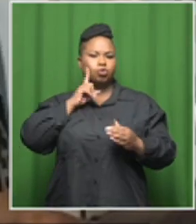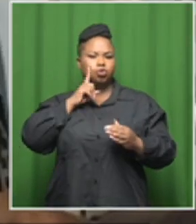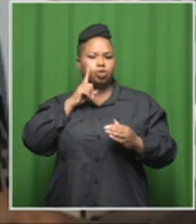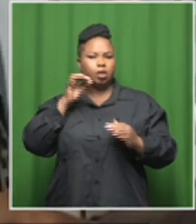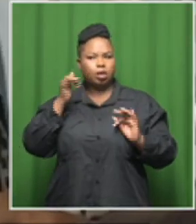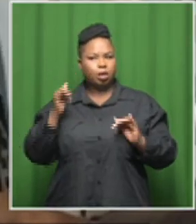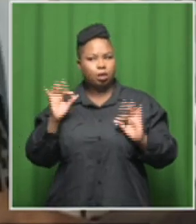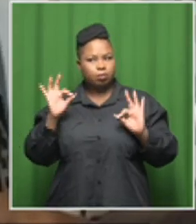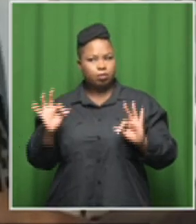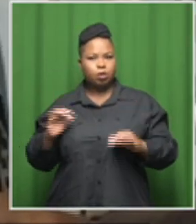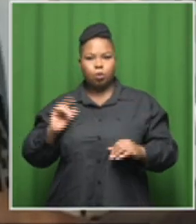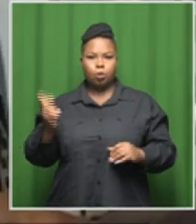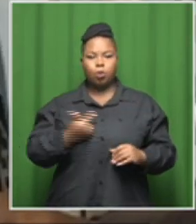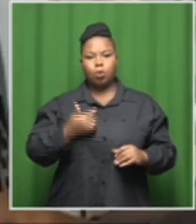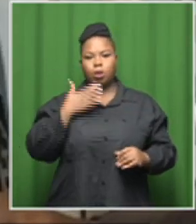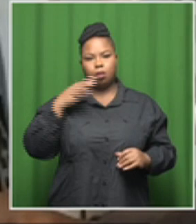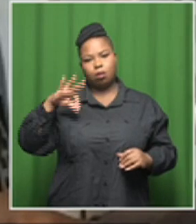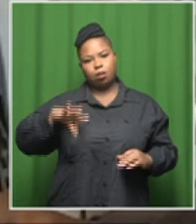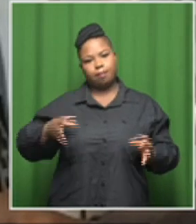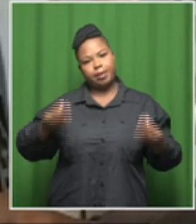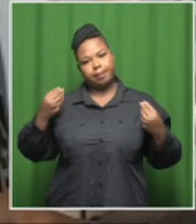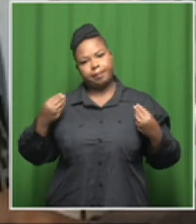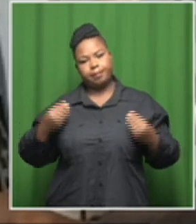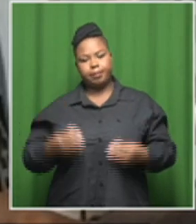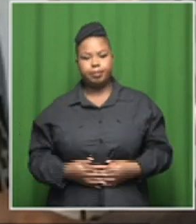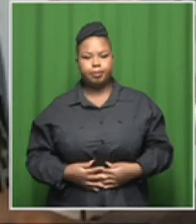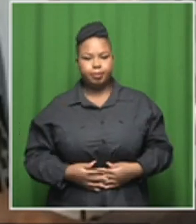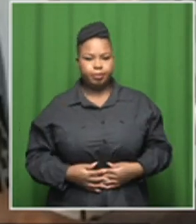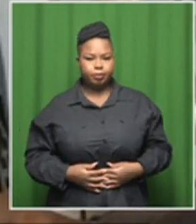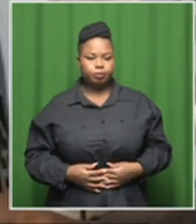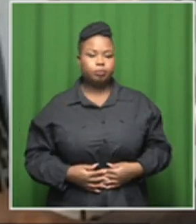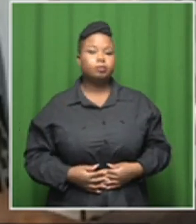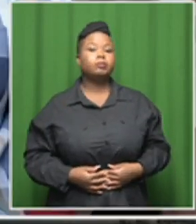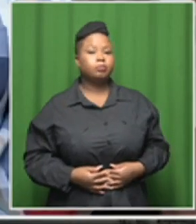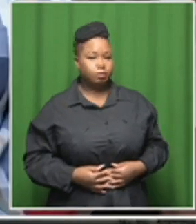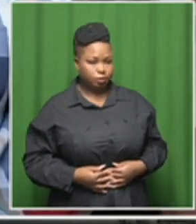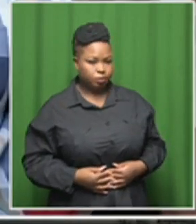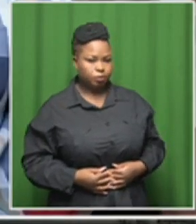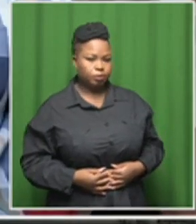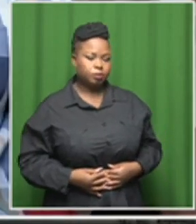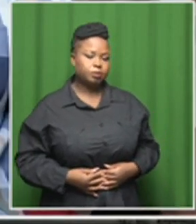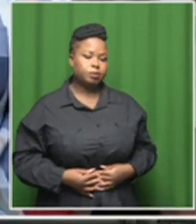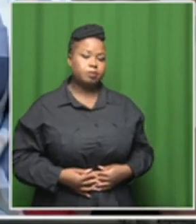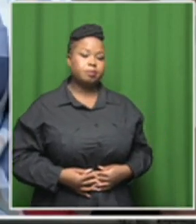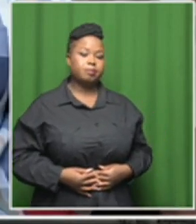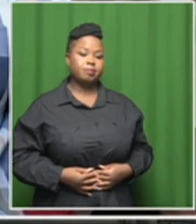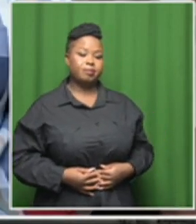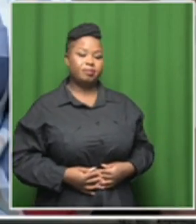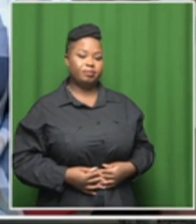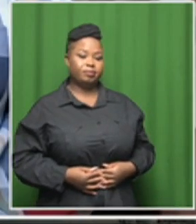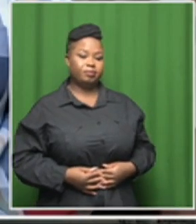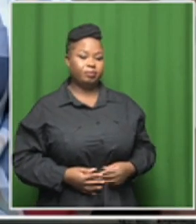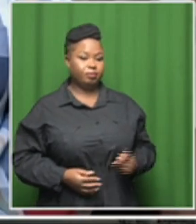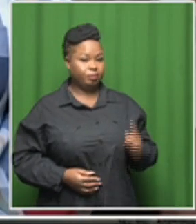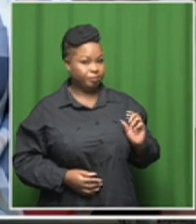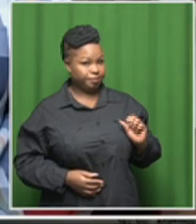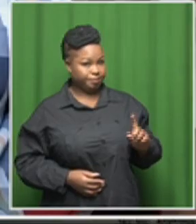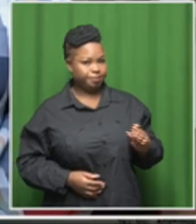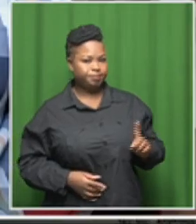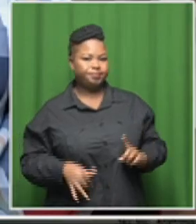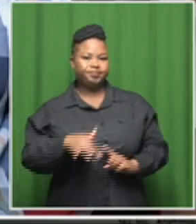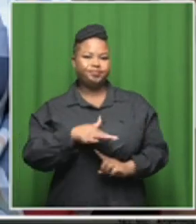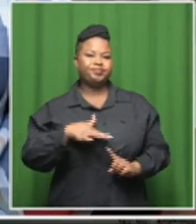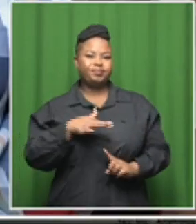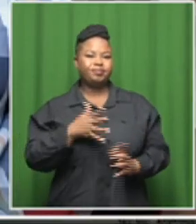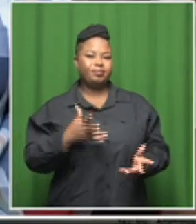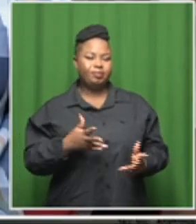and ensure that everyone has got what is due to him or her. And of course, that speaks to the situation